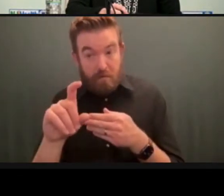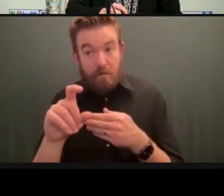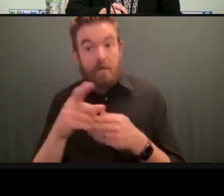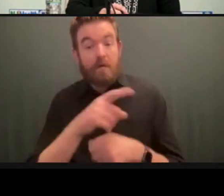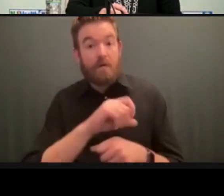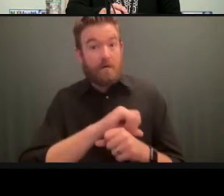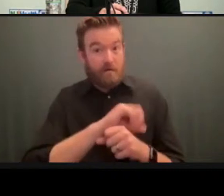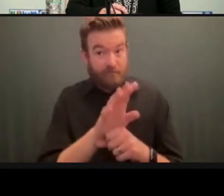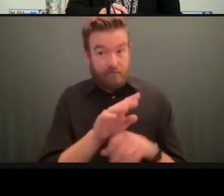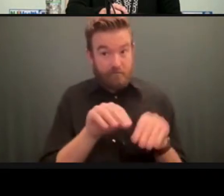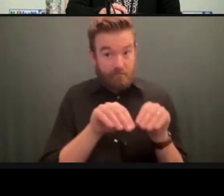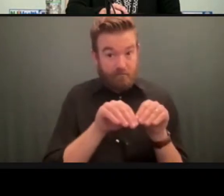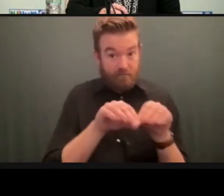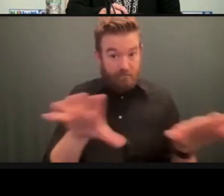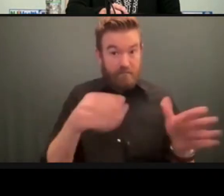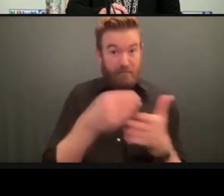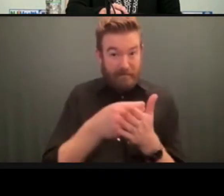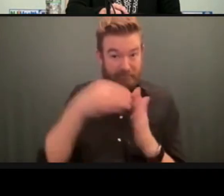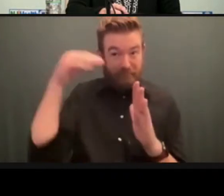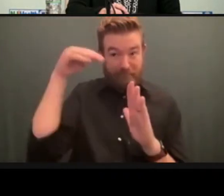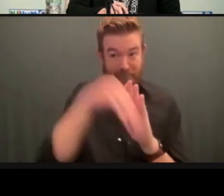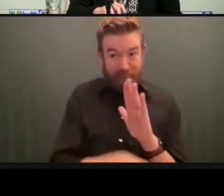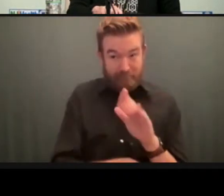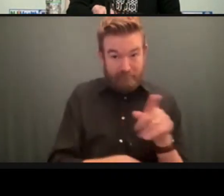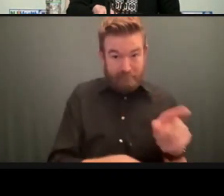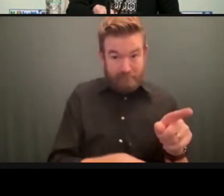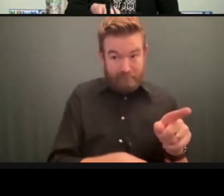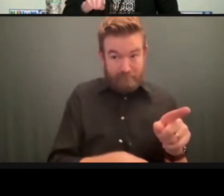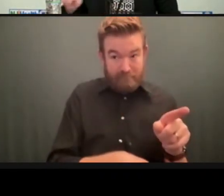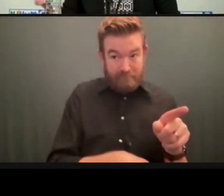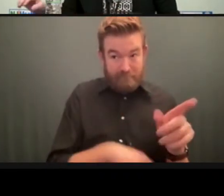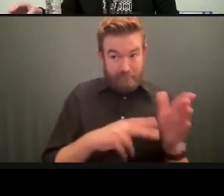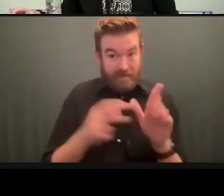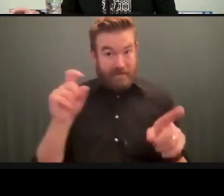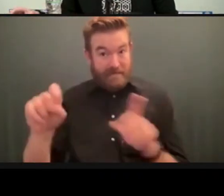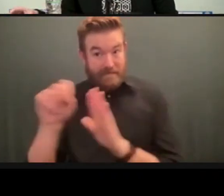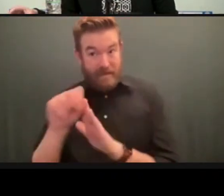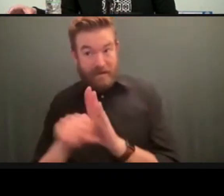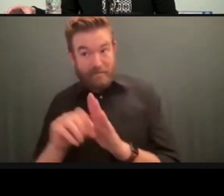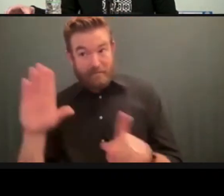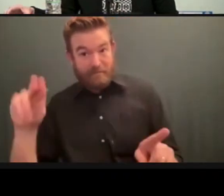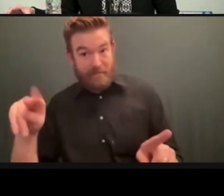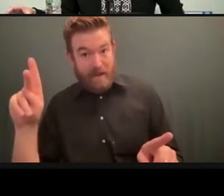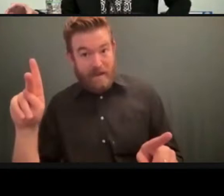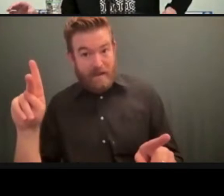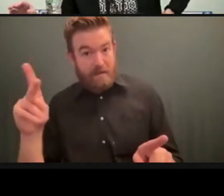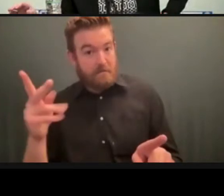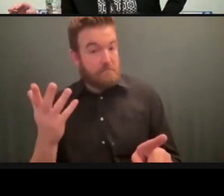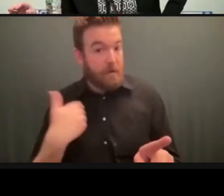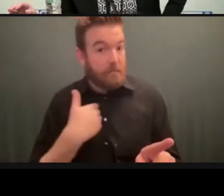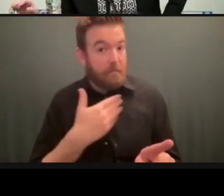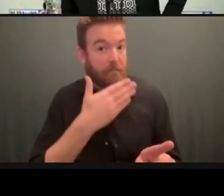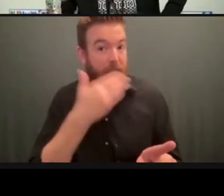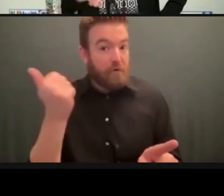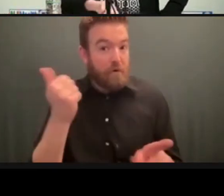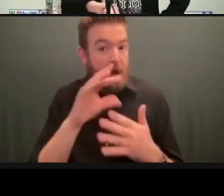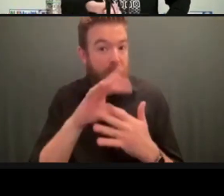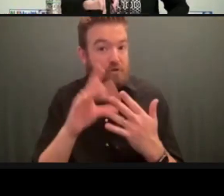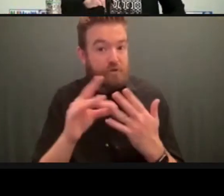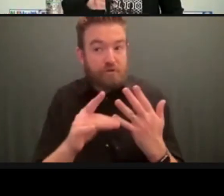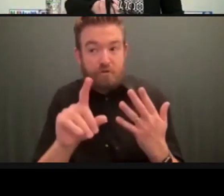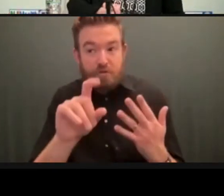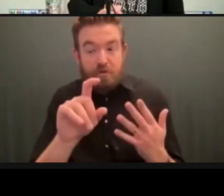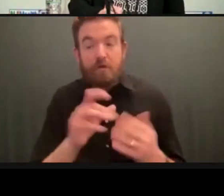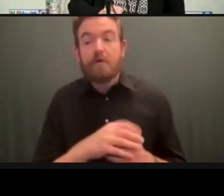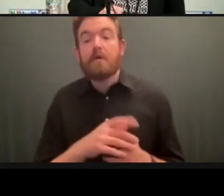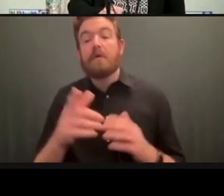the need for such an institution, or are there better alternatives? With many towns enacting mask mandates and many businesses